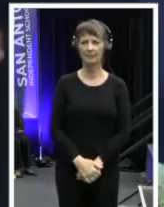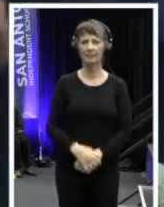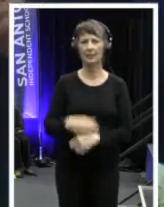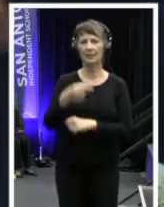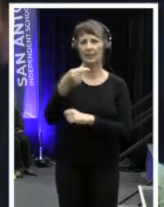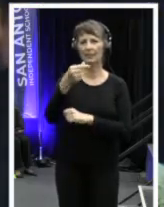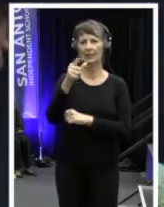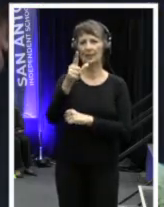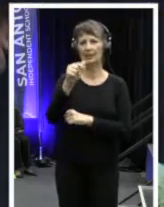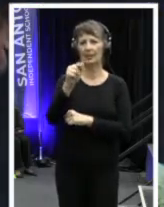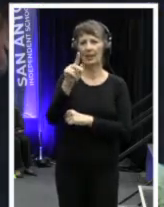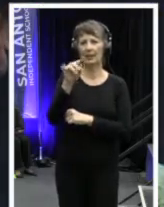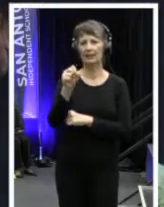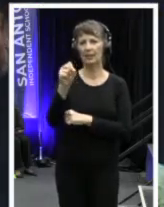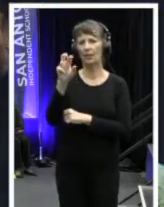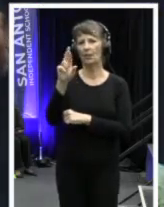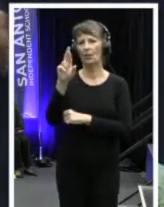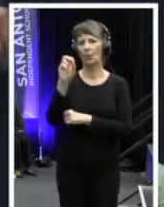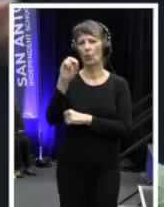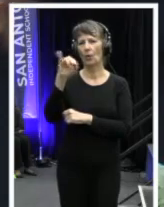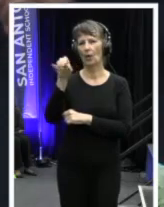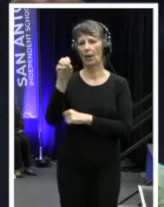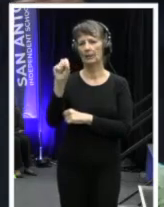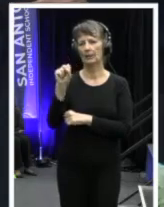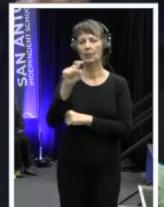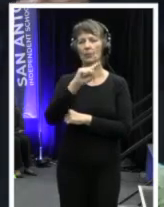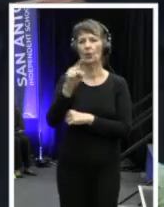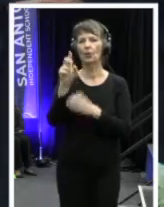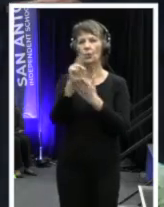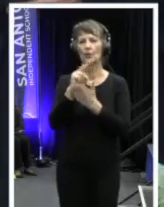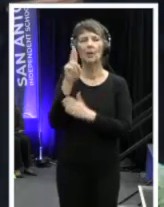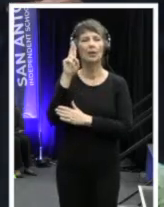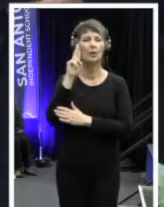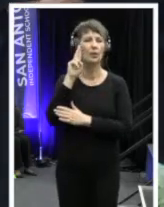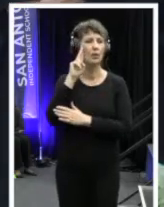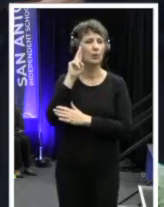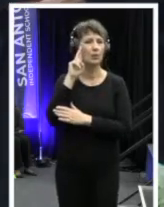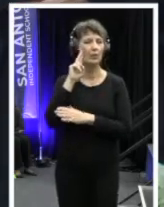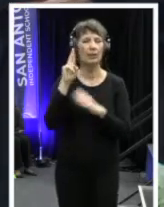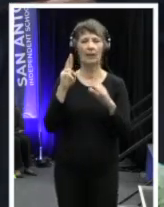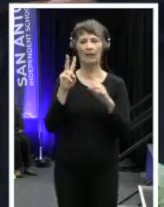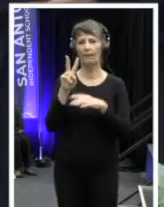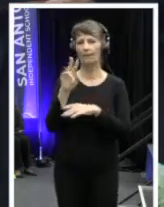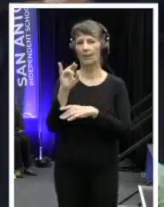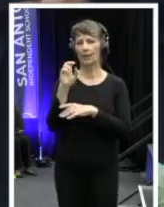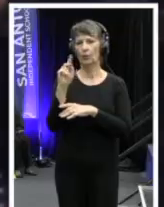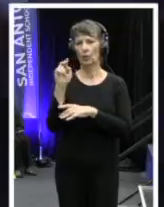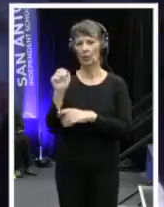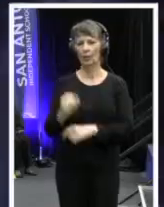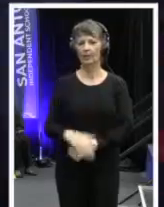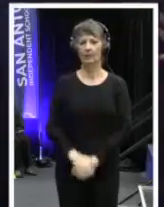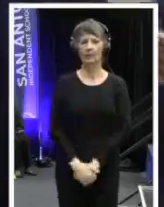Gladys Santiago Rojas will be attending the University of Houston, Victoria.